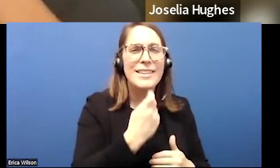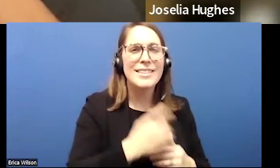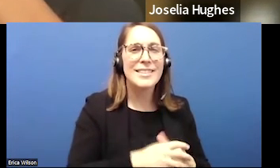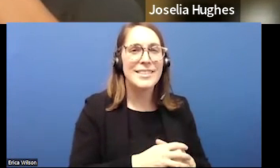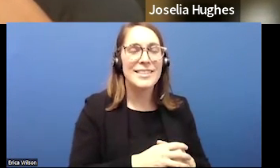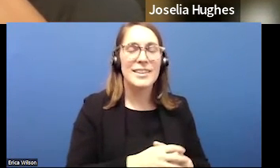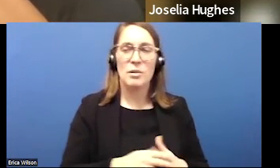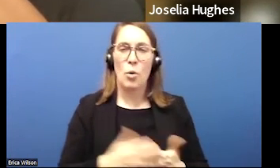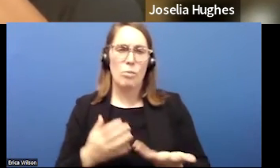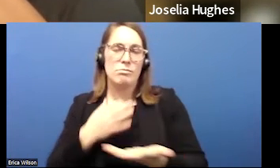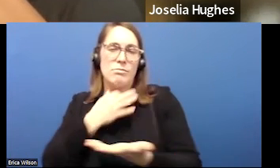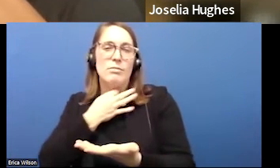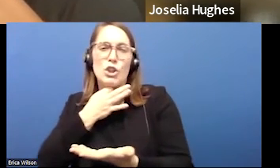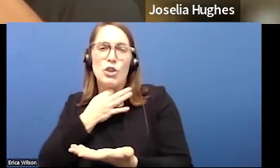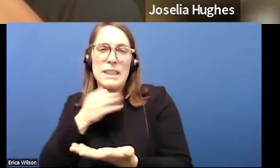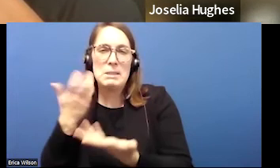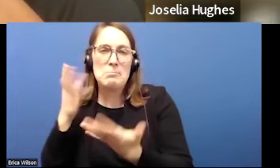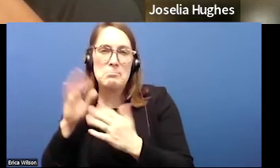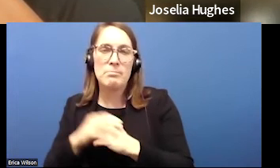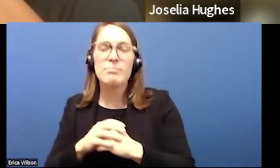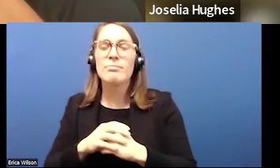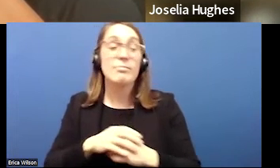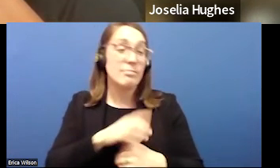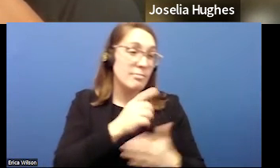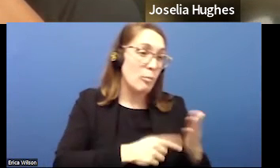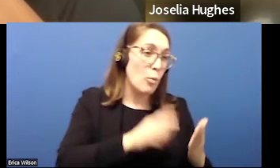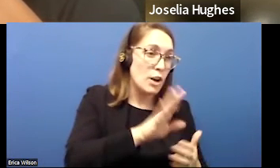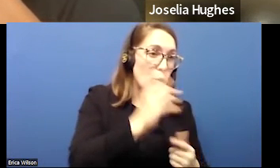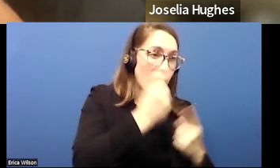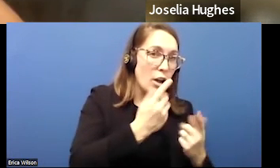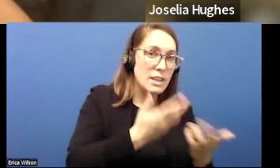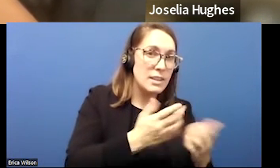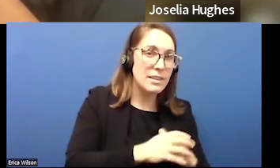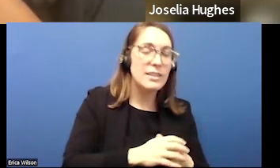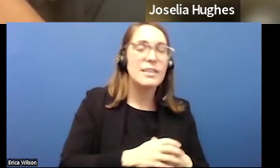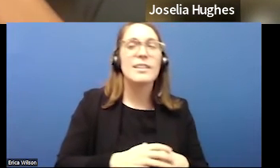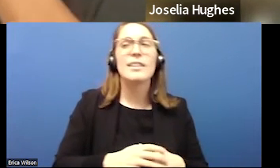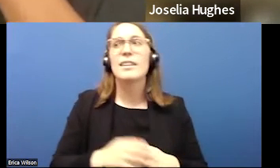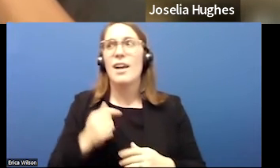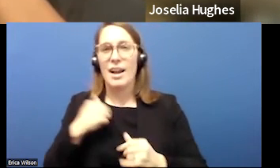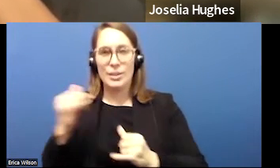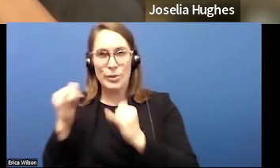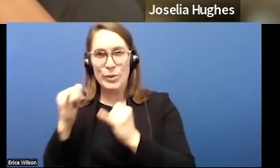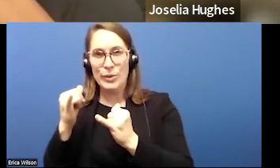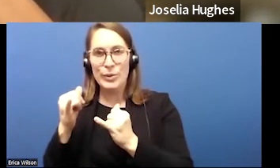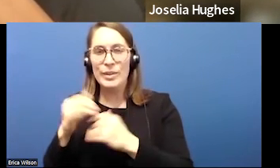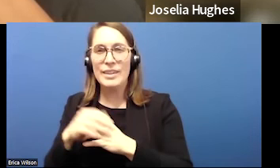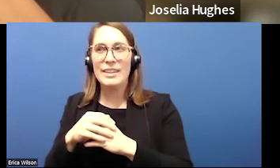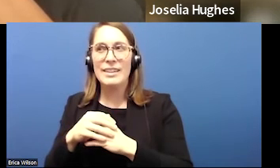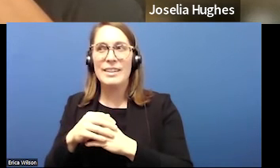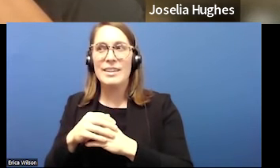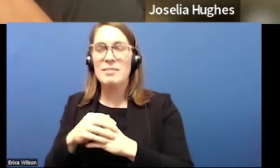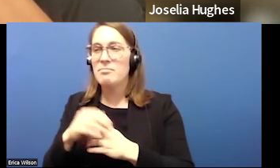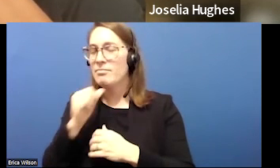yeah. Why do you ask? I was just curious. Mhm. What are your thoughts? I too